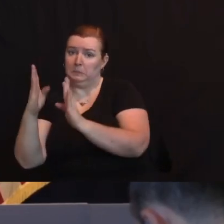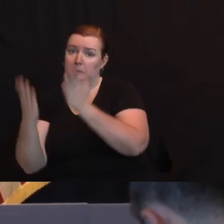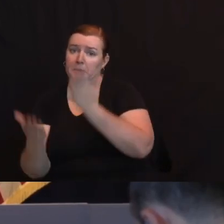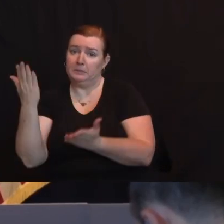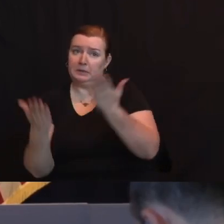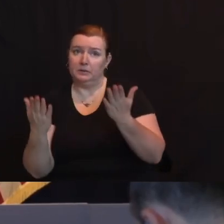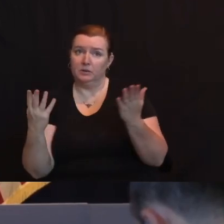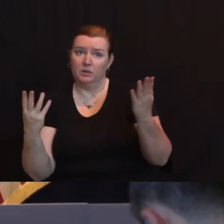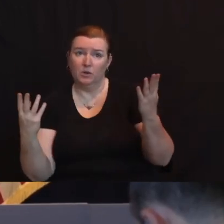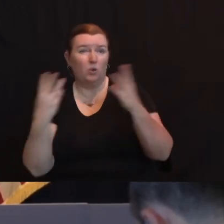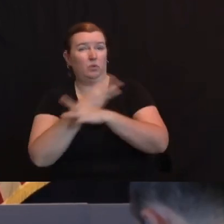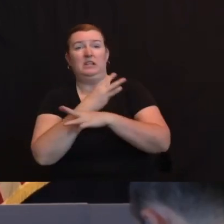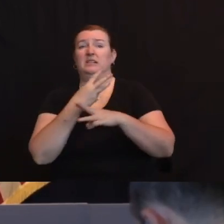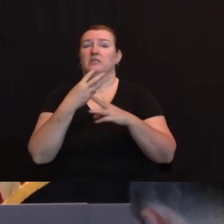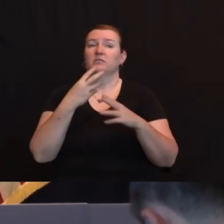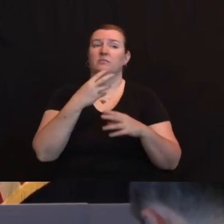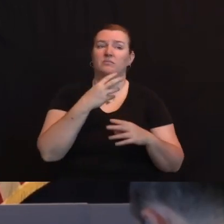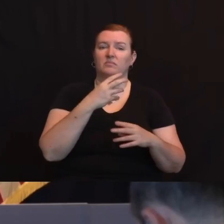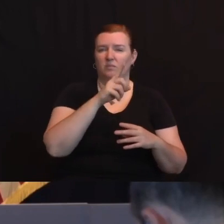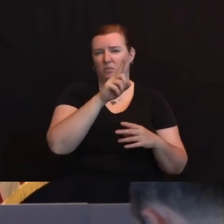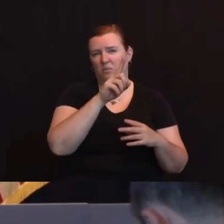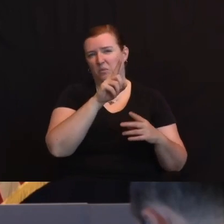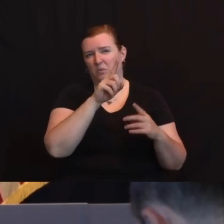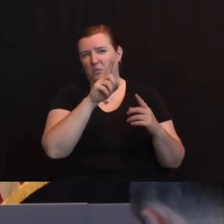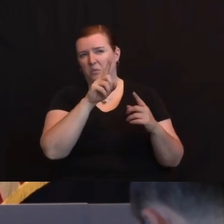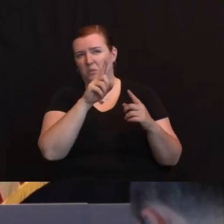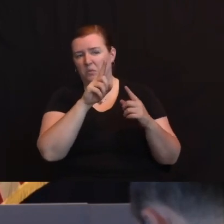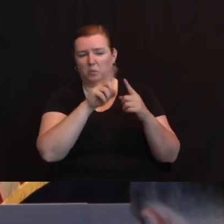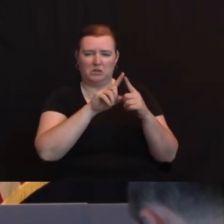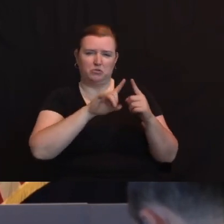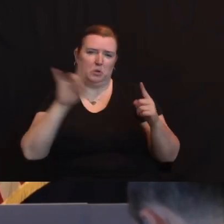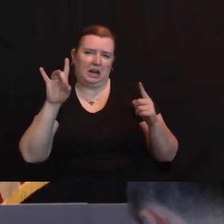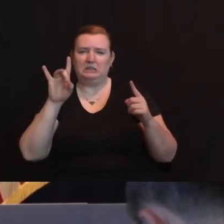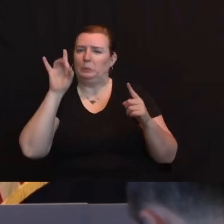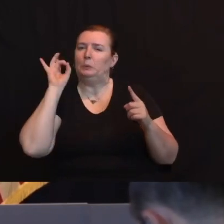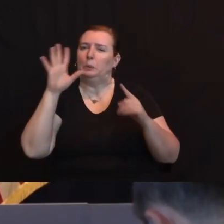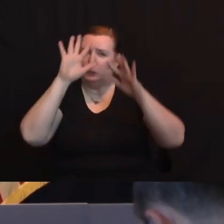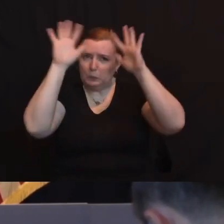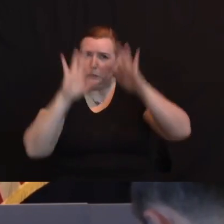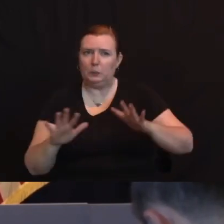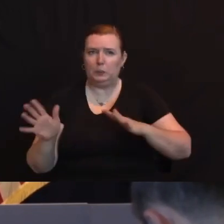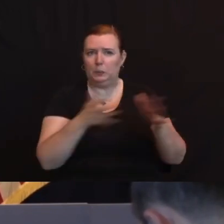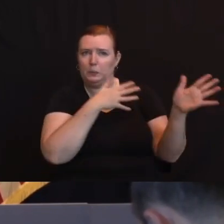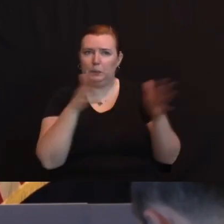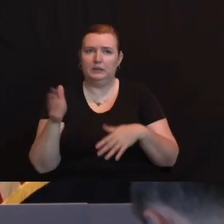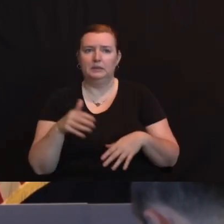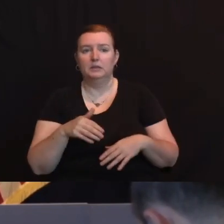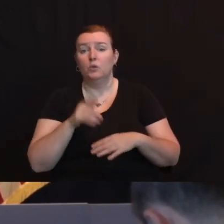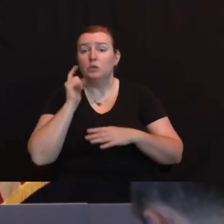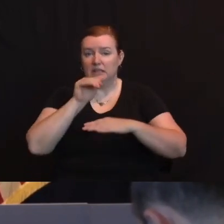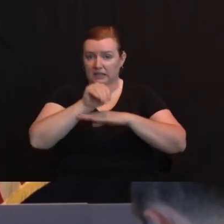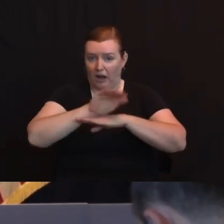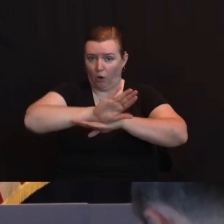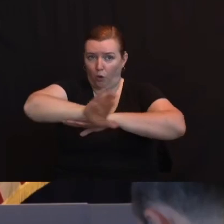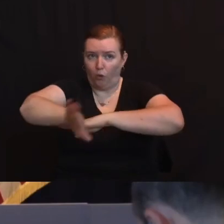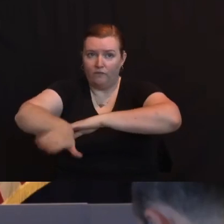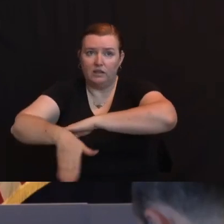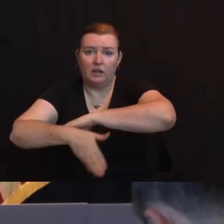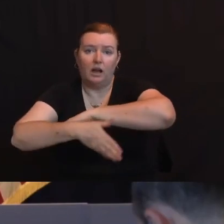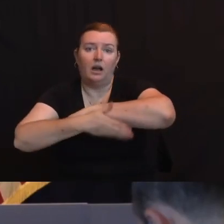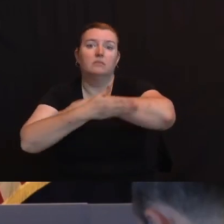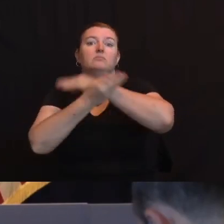around 1 to 8 o'clock. And as the governor said, we do hope that by late Tuesday night into Wednesday that it is